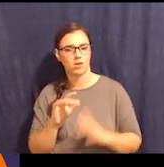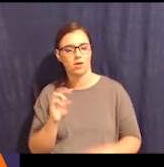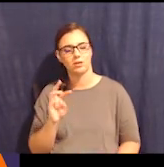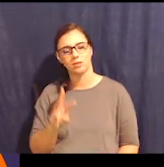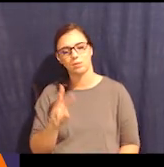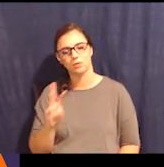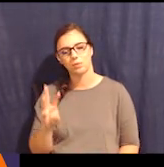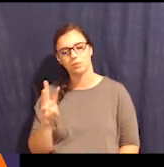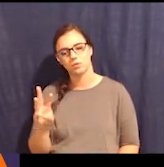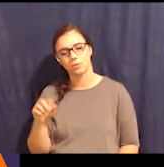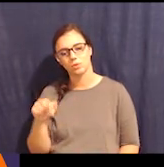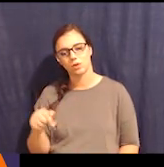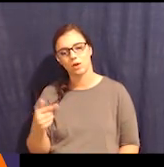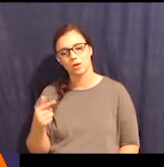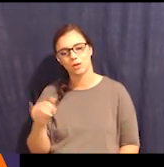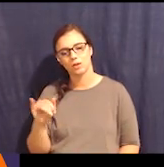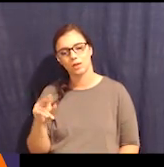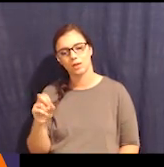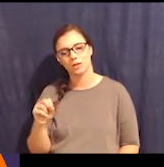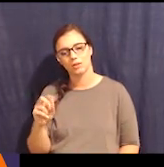www.gainesvillerespite.org, which is